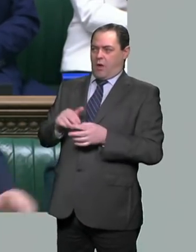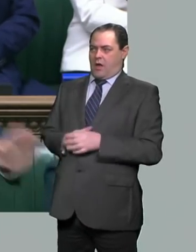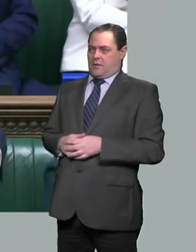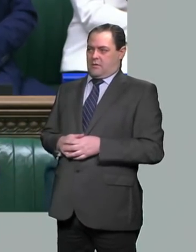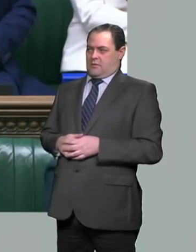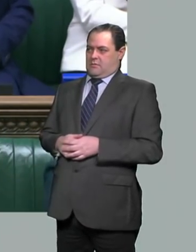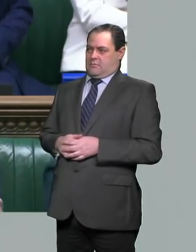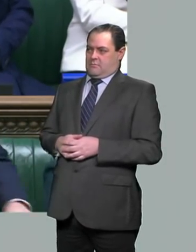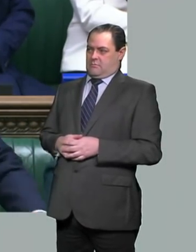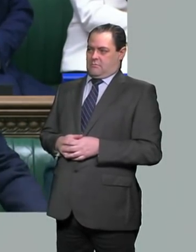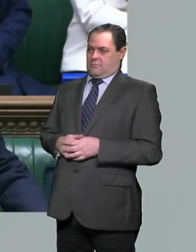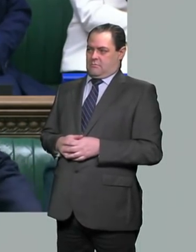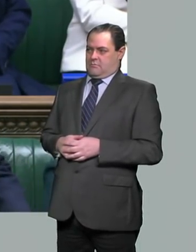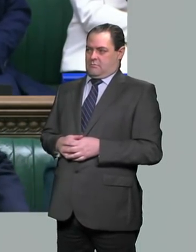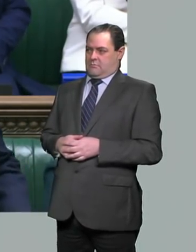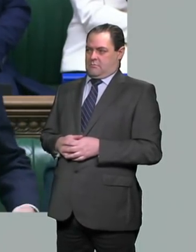entered. Check that